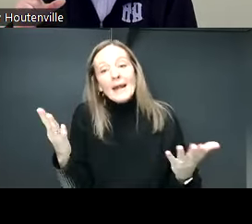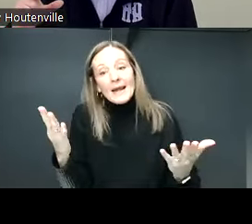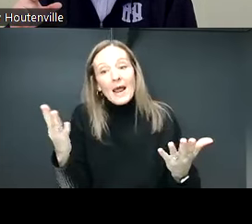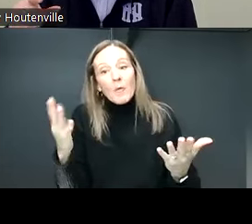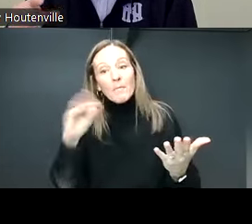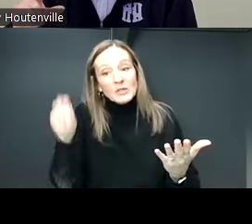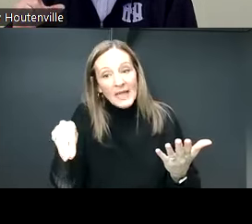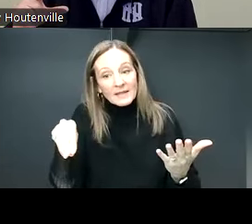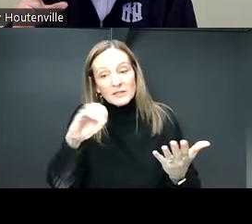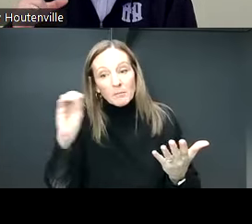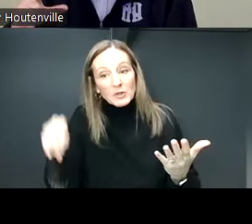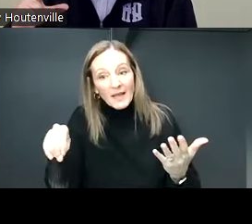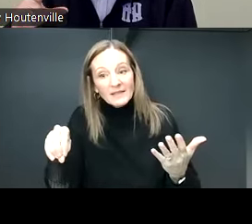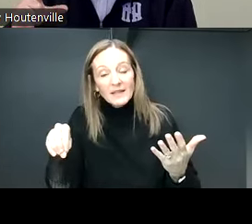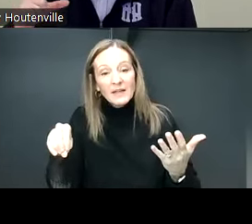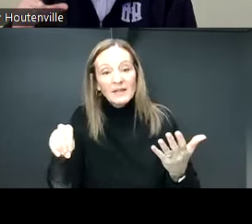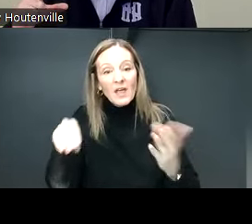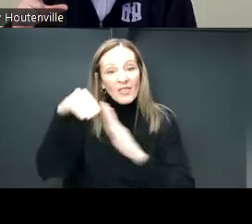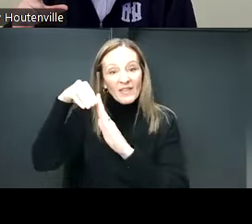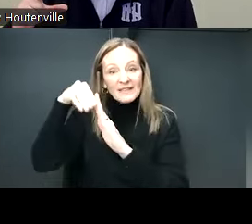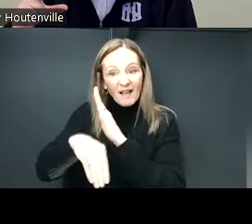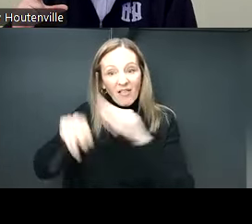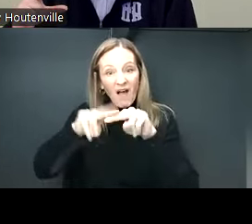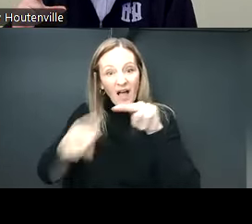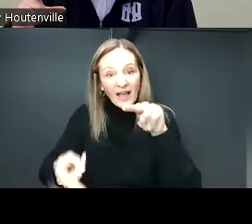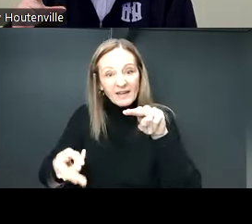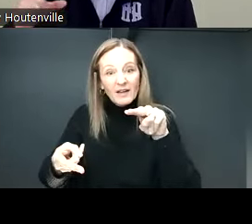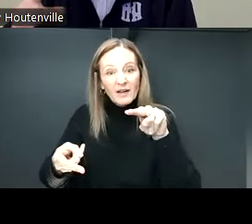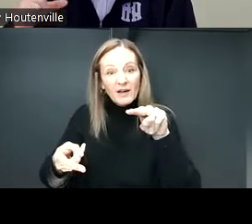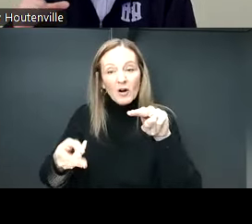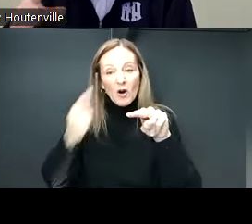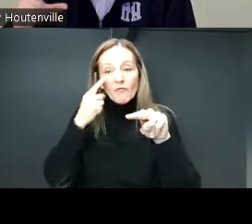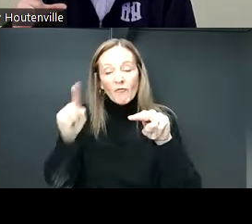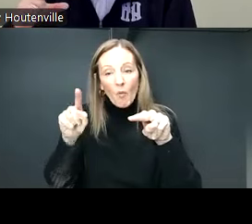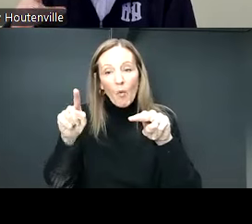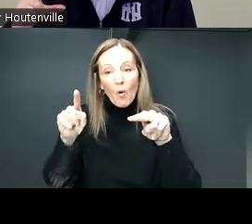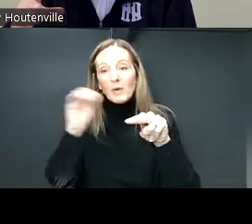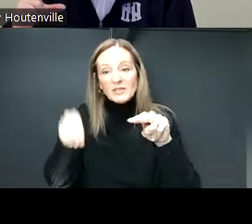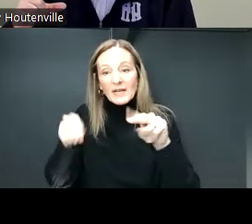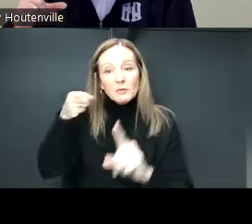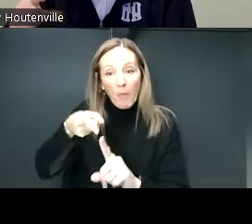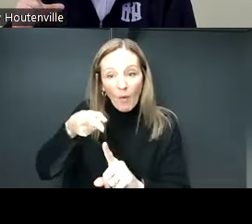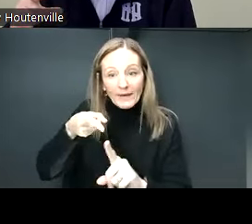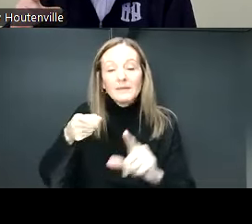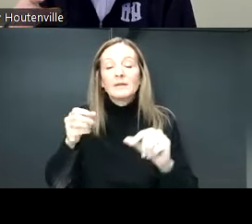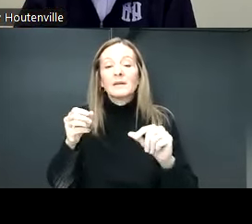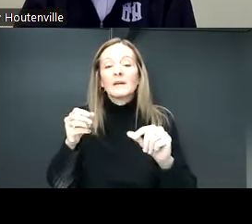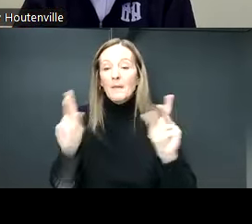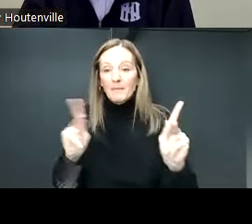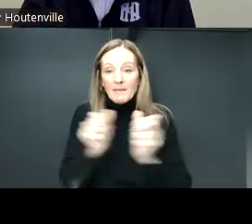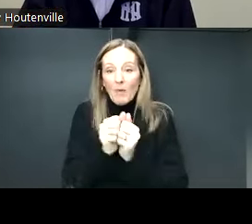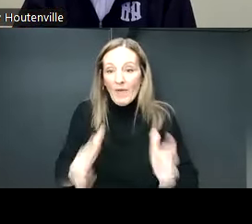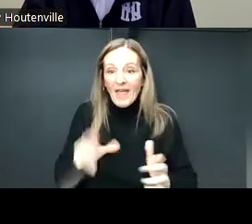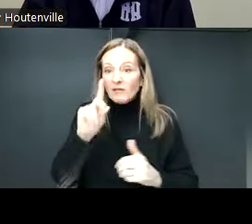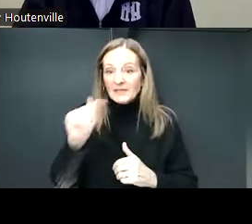percentage-wise, the decline for percentage point-wise, the decline for people without disabilities is